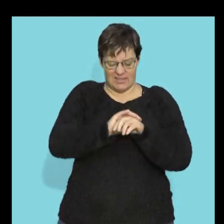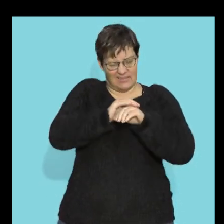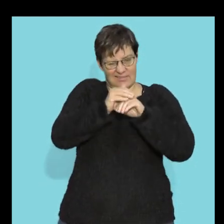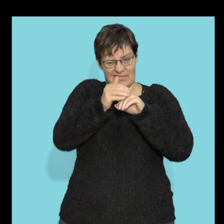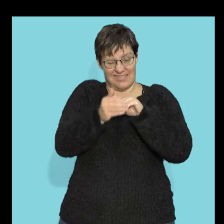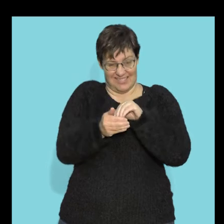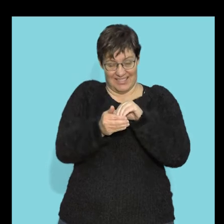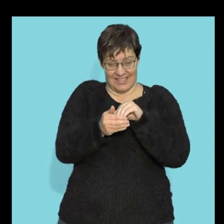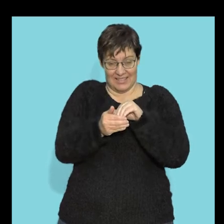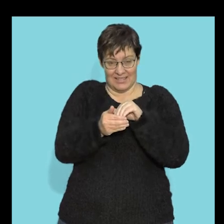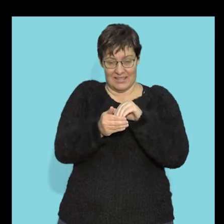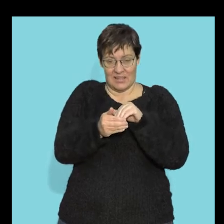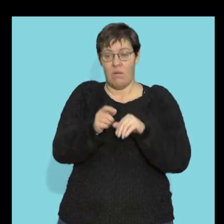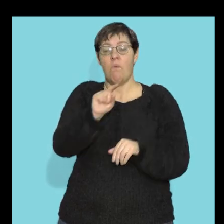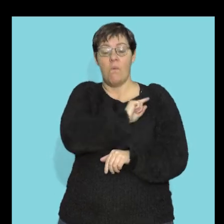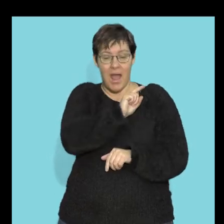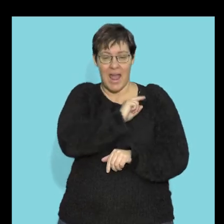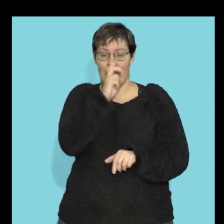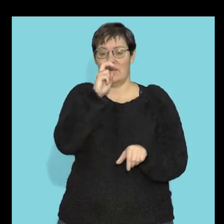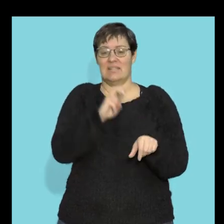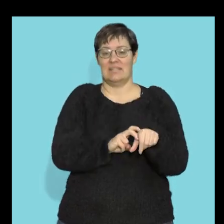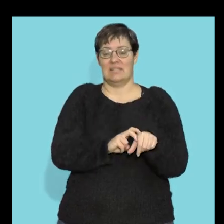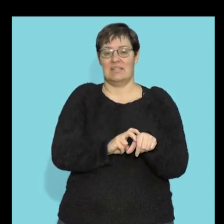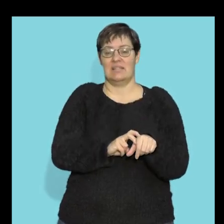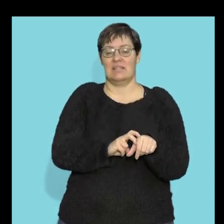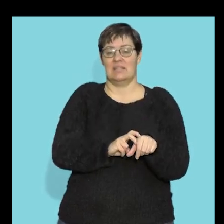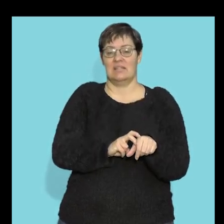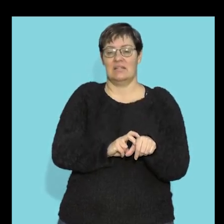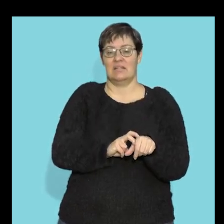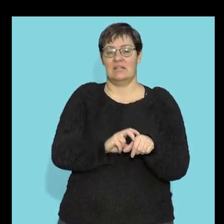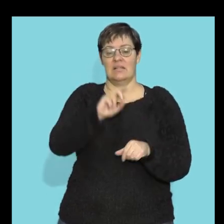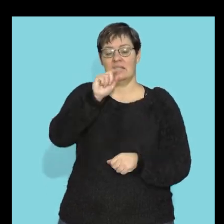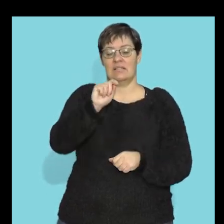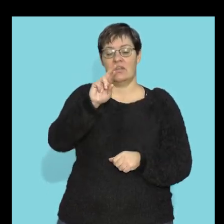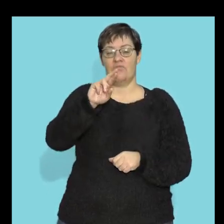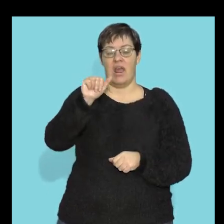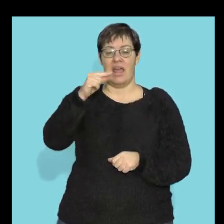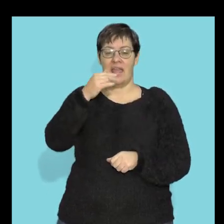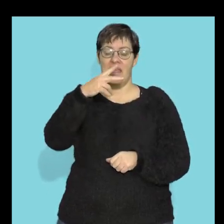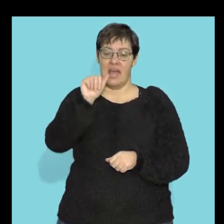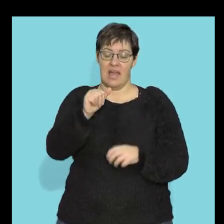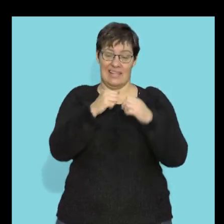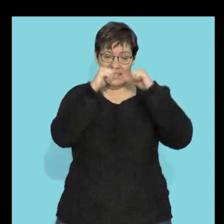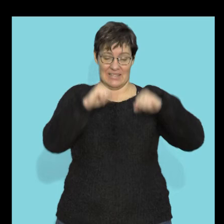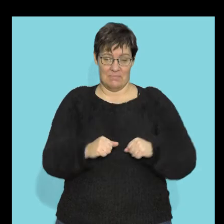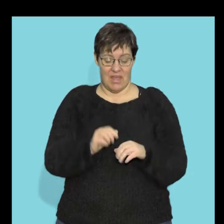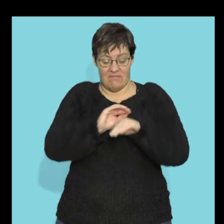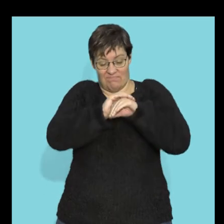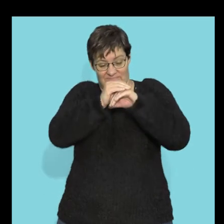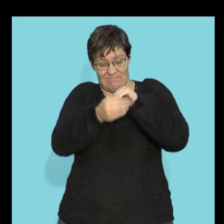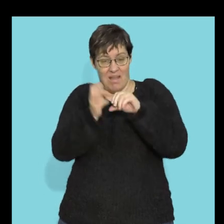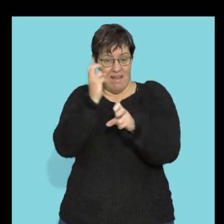layer. And that is why they needed the the whole tracheal system. That they have this exoskeleton.